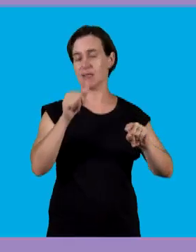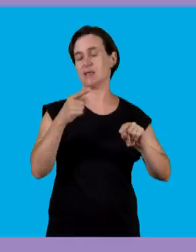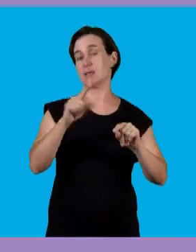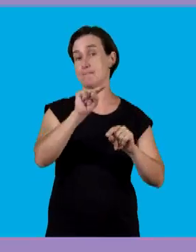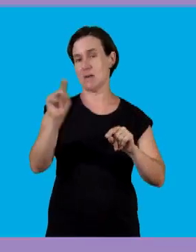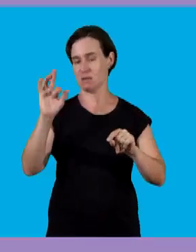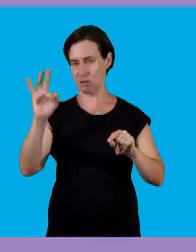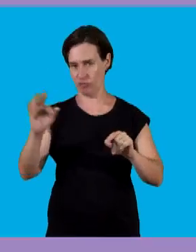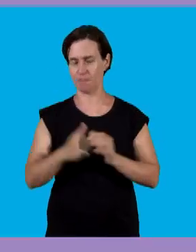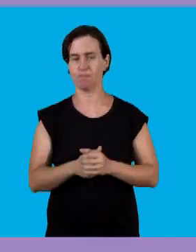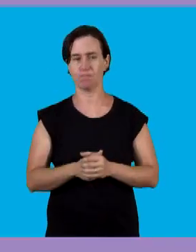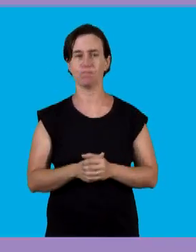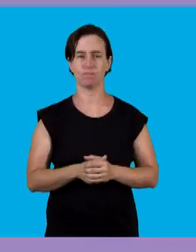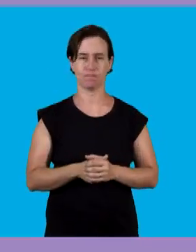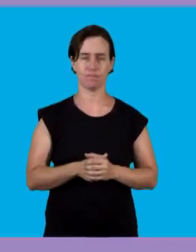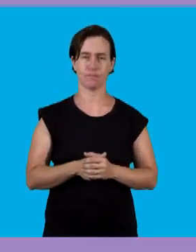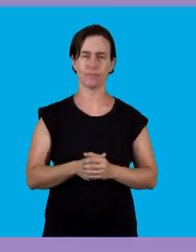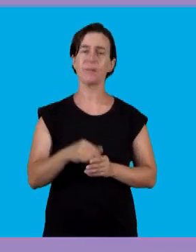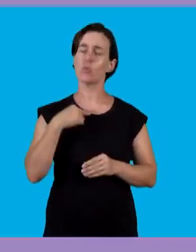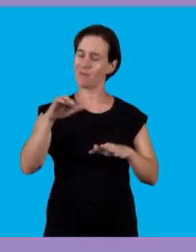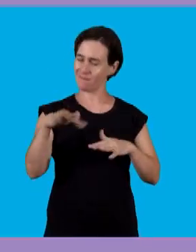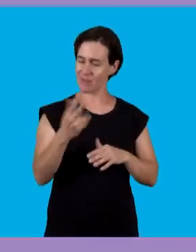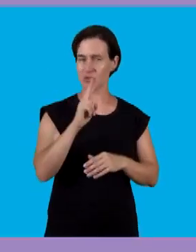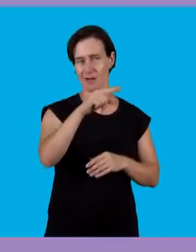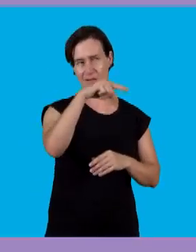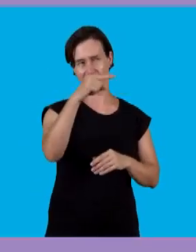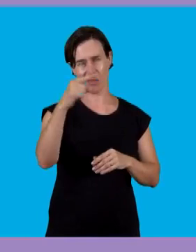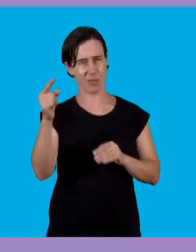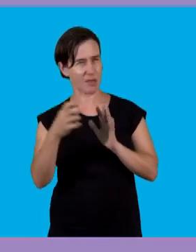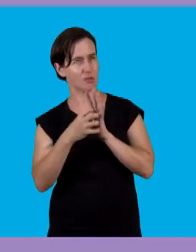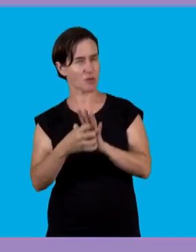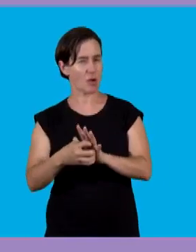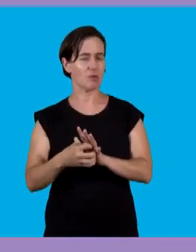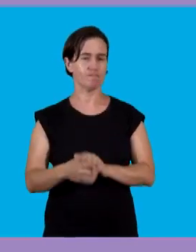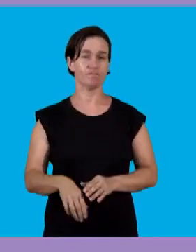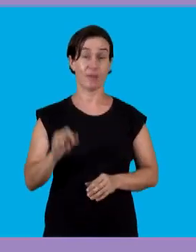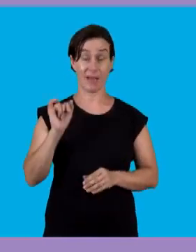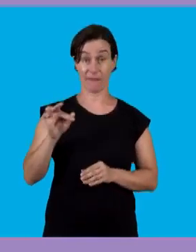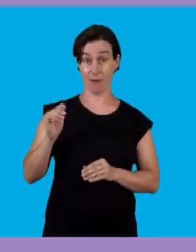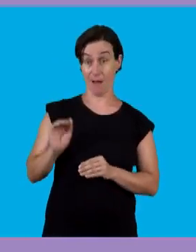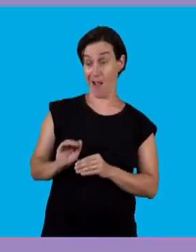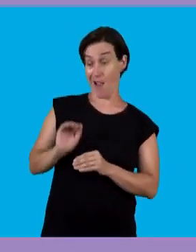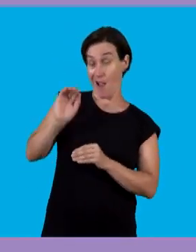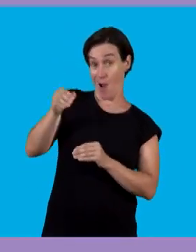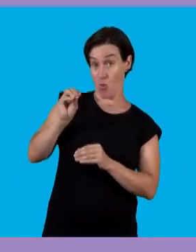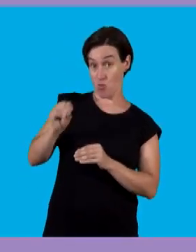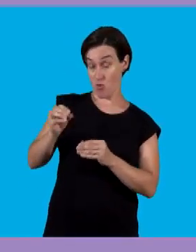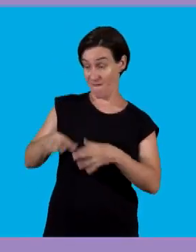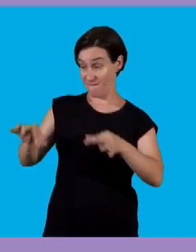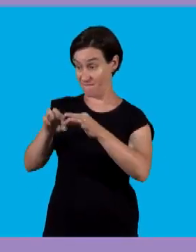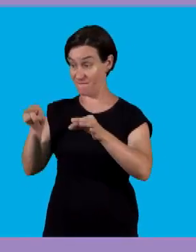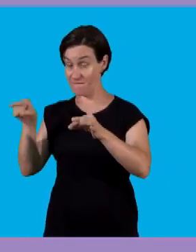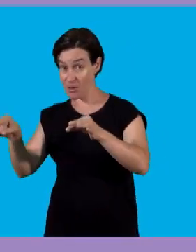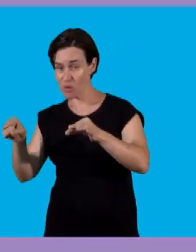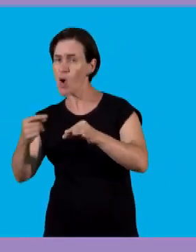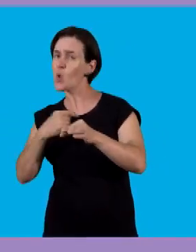that product. But as we have seen in other examples as well, if we are given the output value, which is the answer, we are